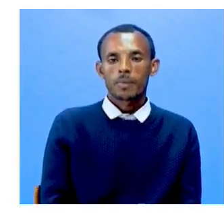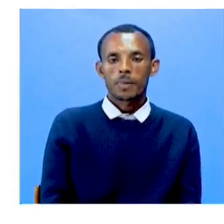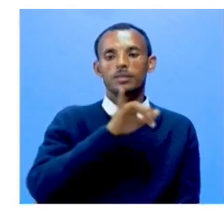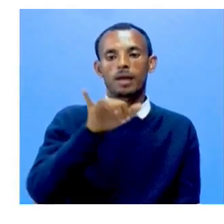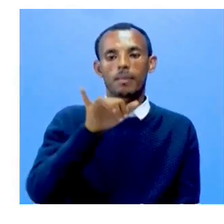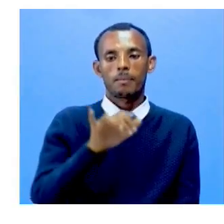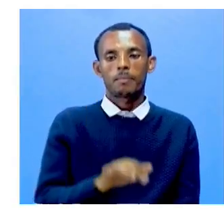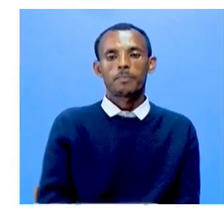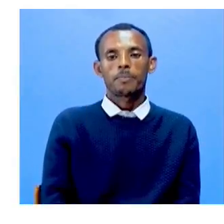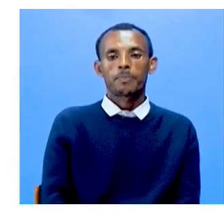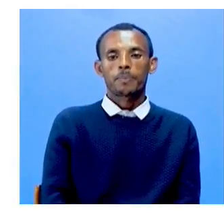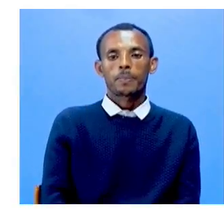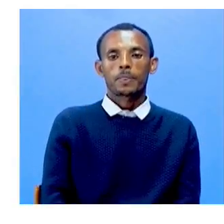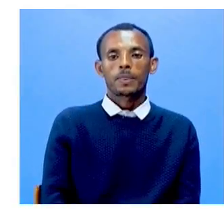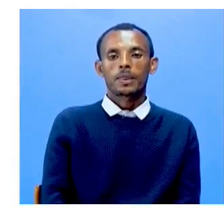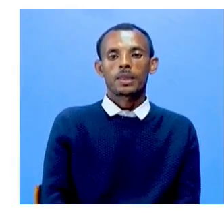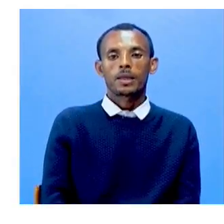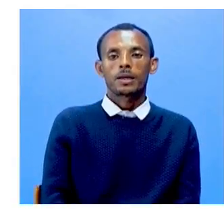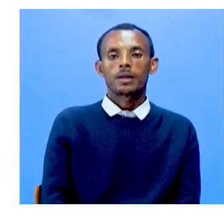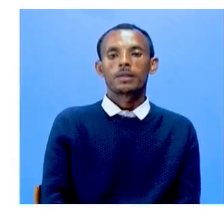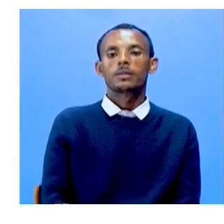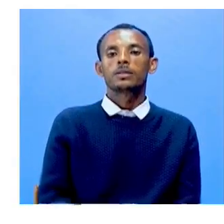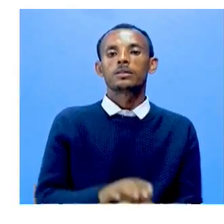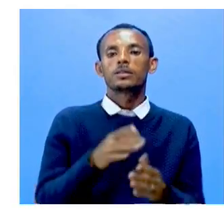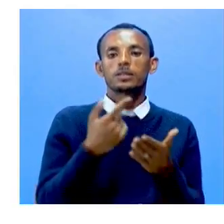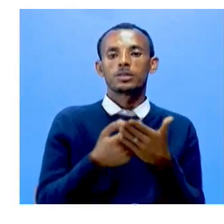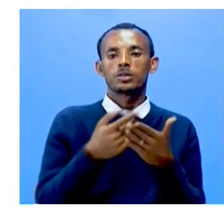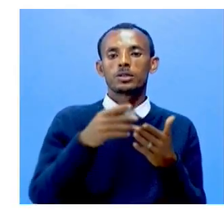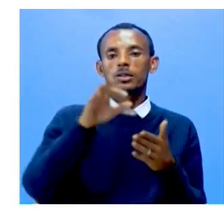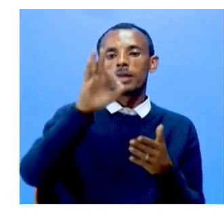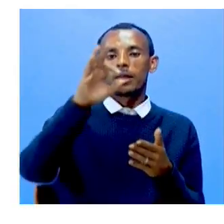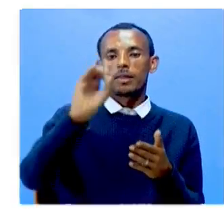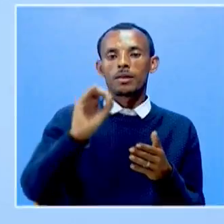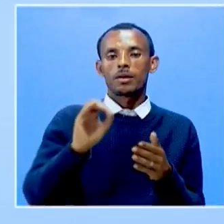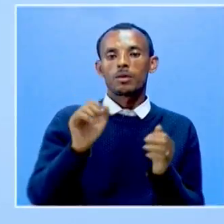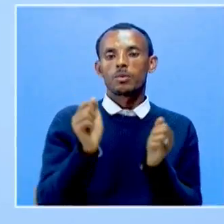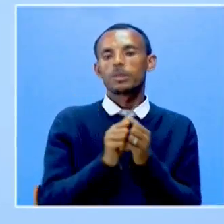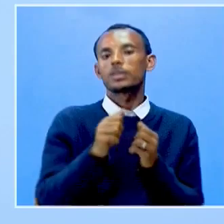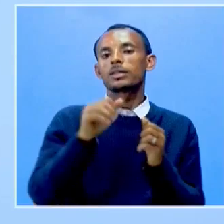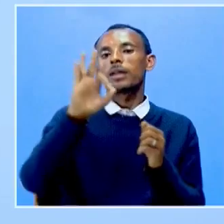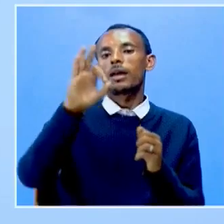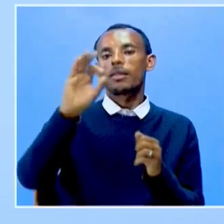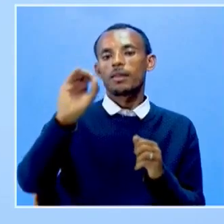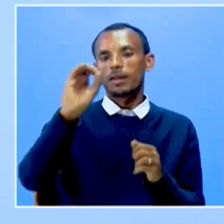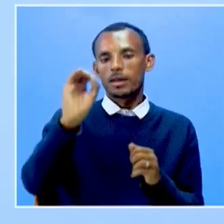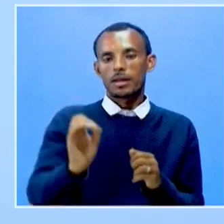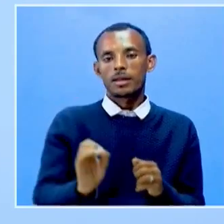given. These two, 90 with 90, this angle with this one.